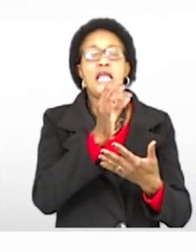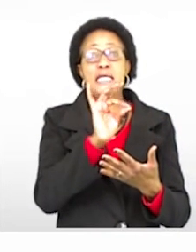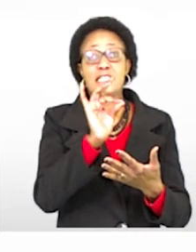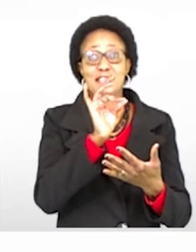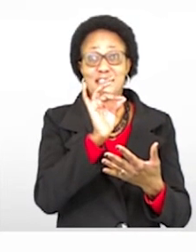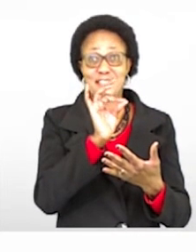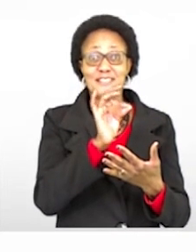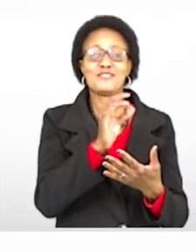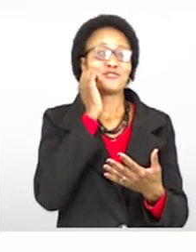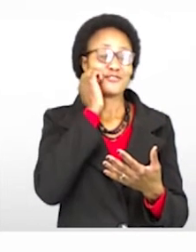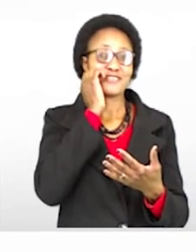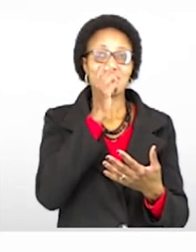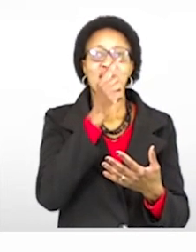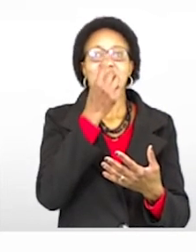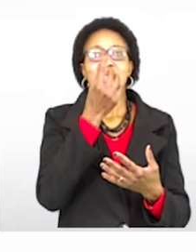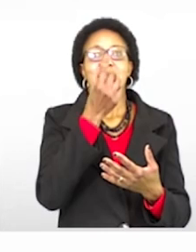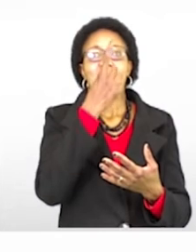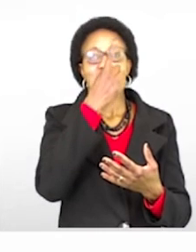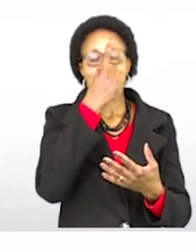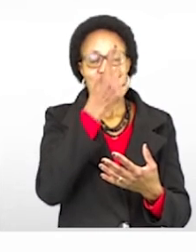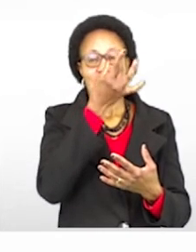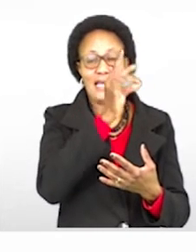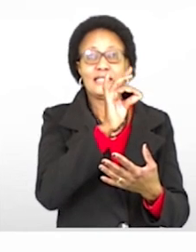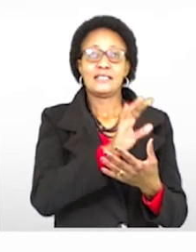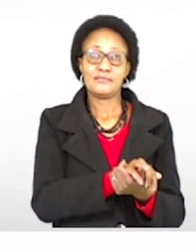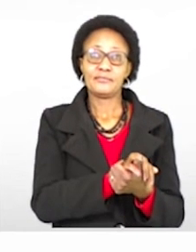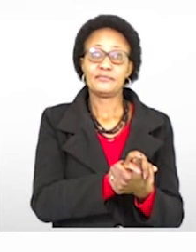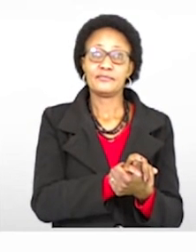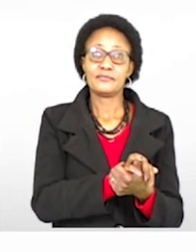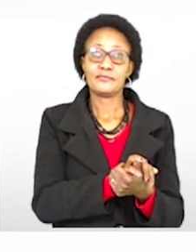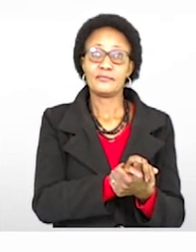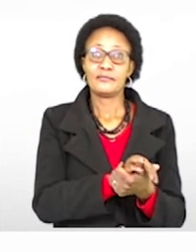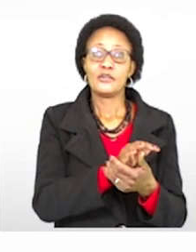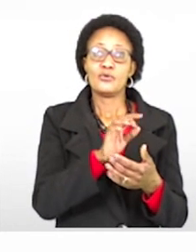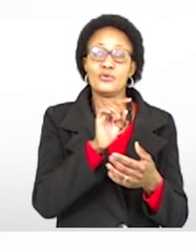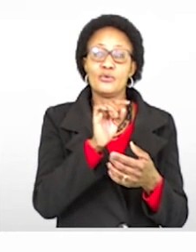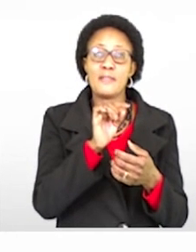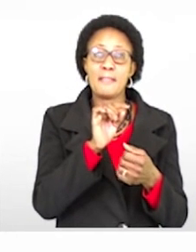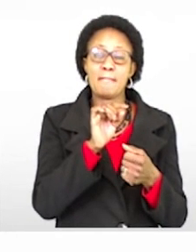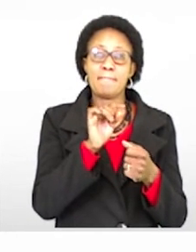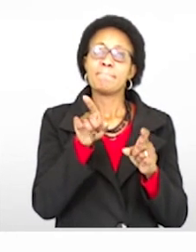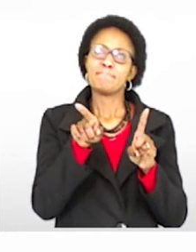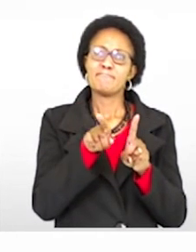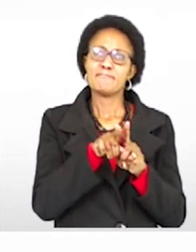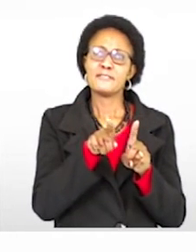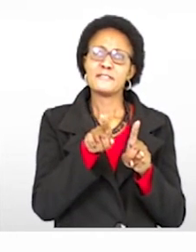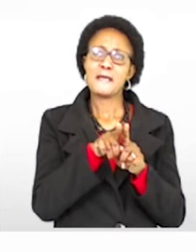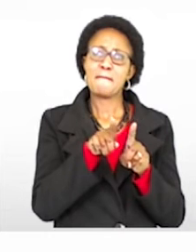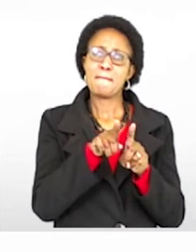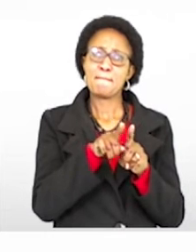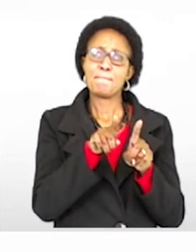18, we can see that there are some signs that we can sometimes find all around town.